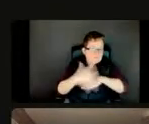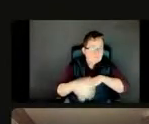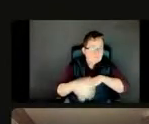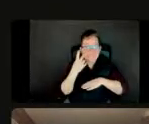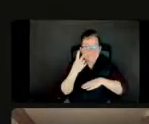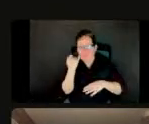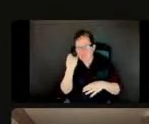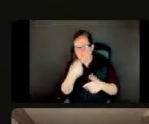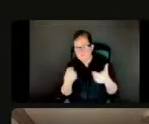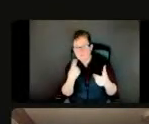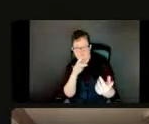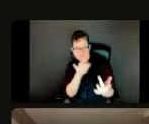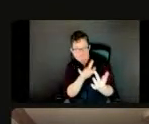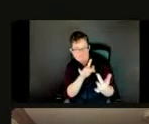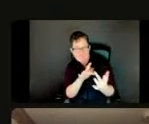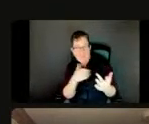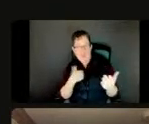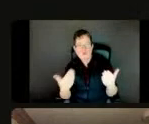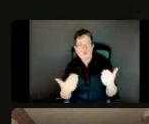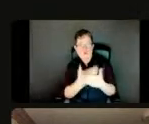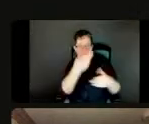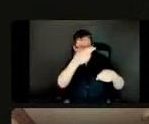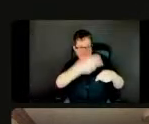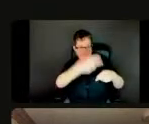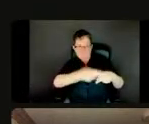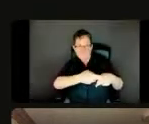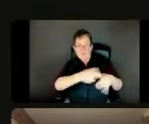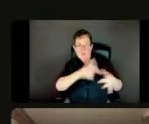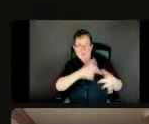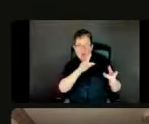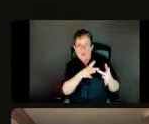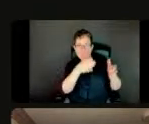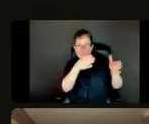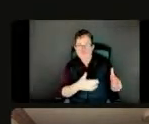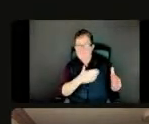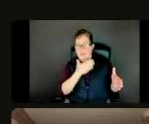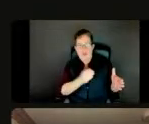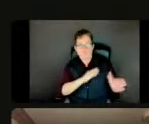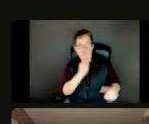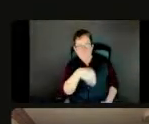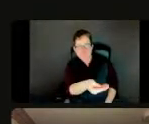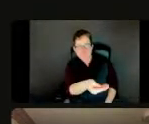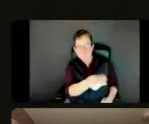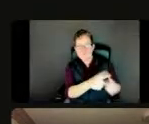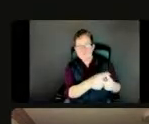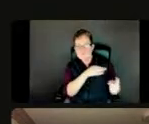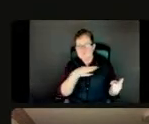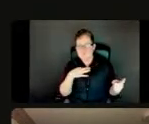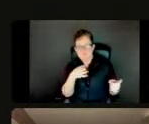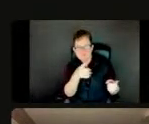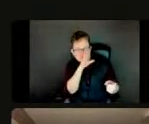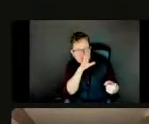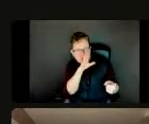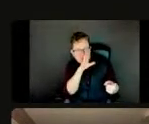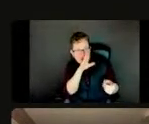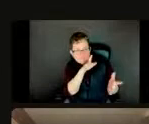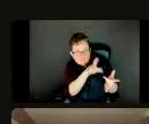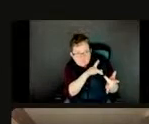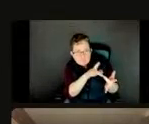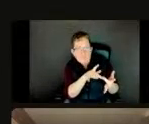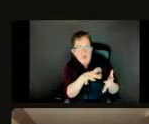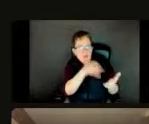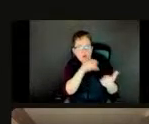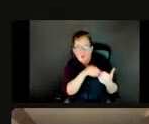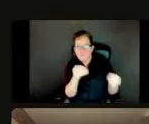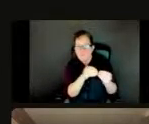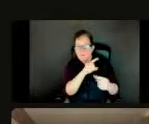touch with, I do have a few contacts there that I'm happy to provide to staff so staff could get in touch and learn a little bit more about the